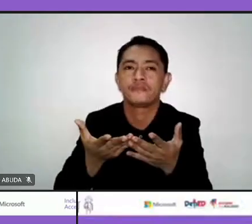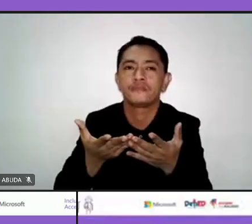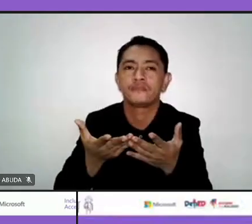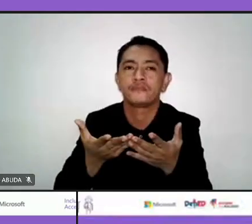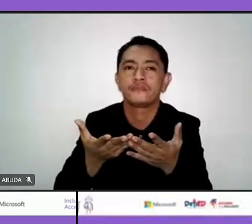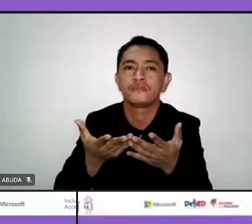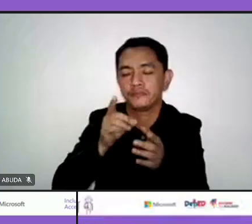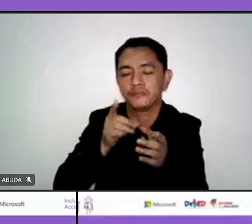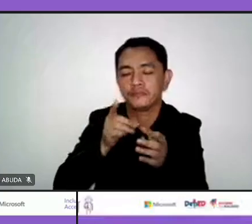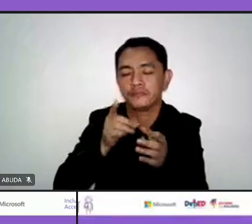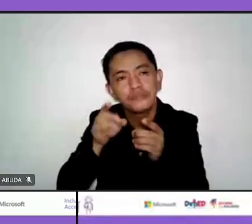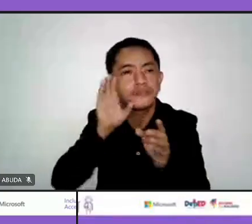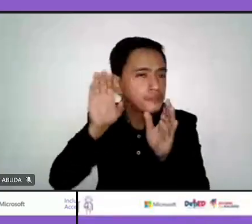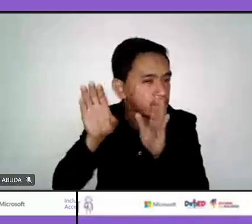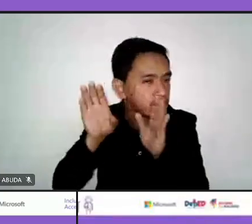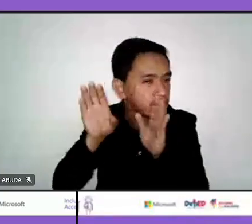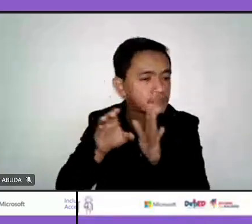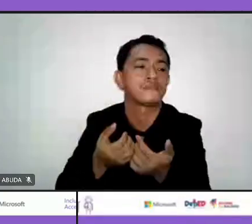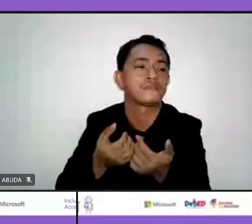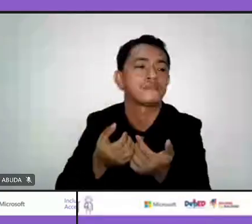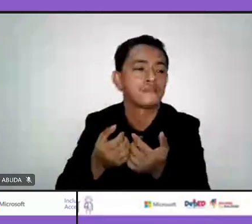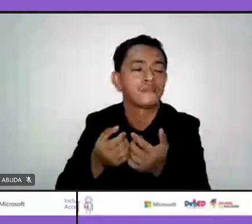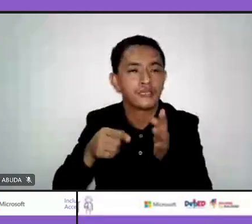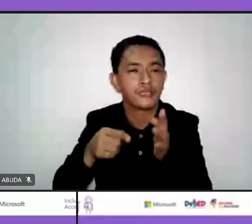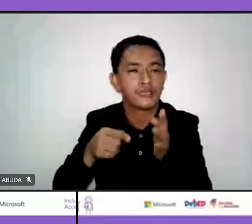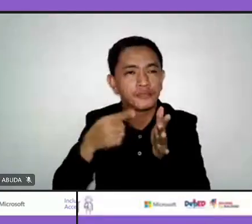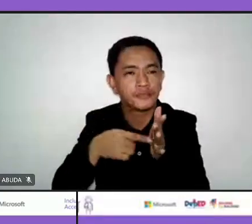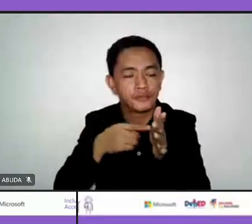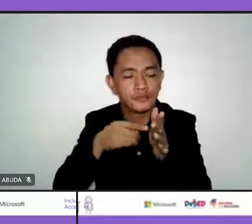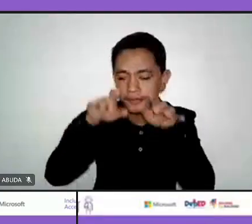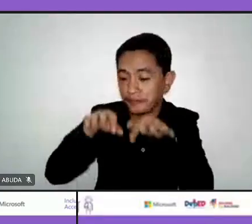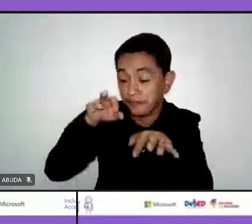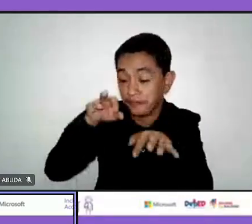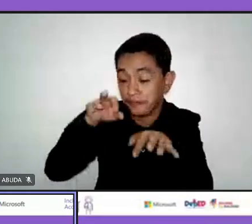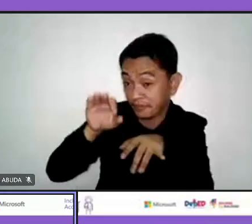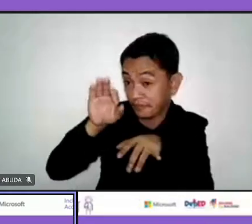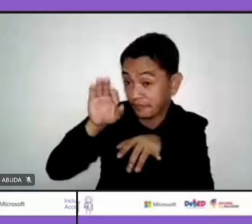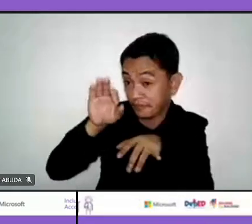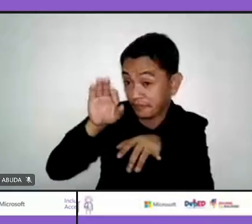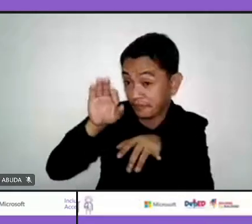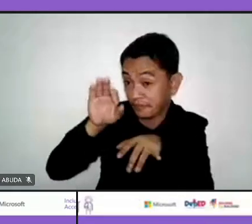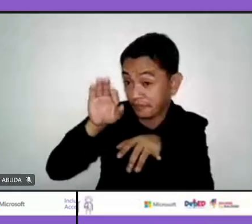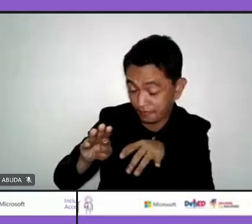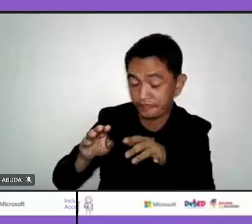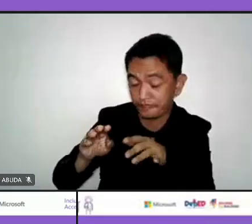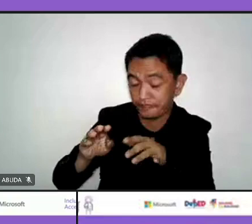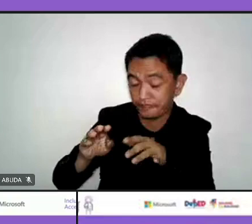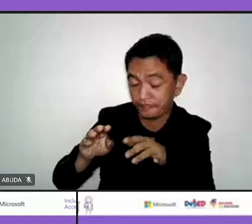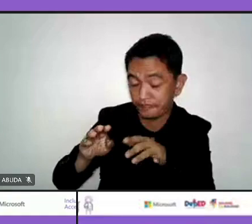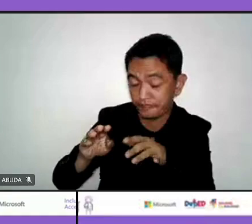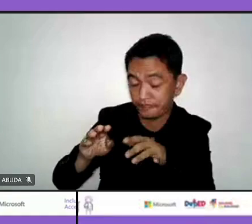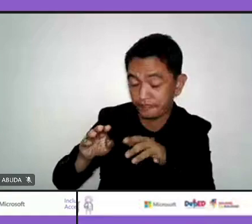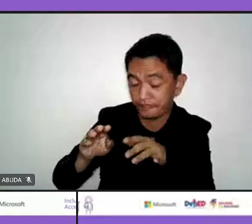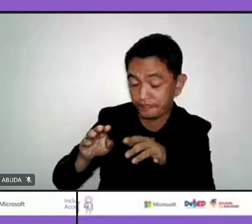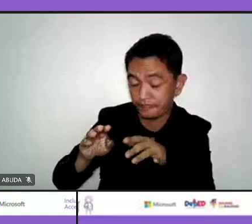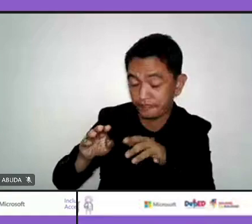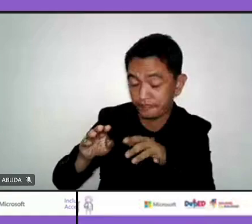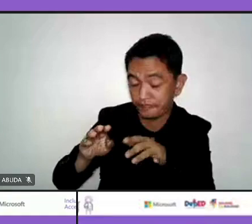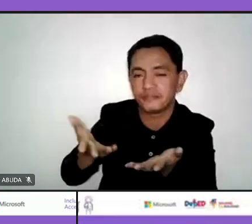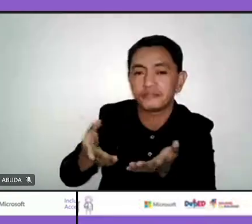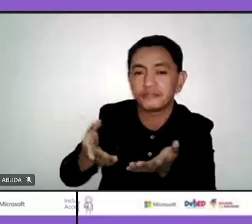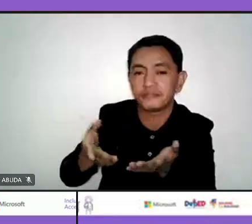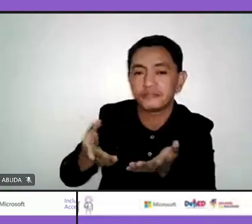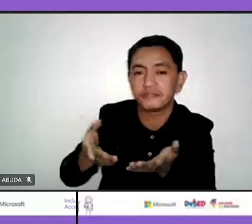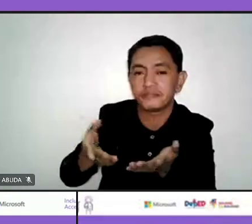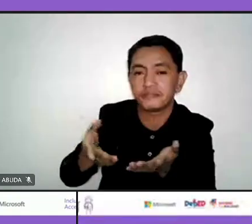din tayo, for now, grocery lists lang muna, di ba? Or ano, descriptions of photographs, di ba? Yung iba nga nagtatype